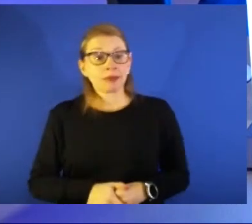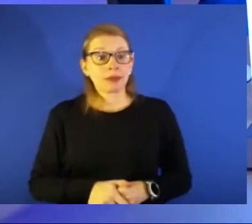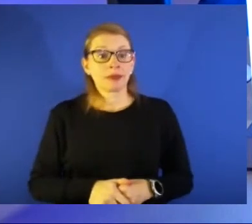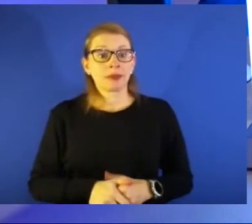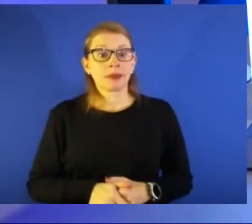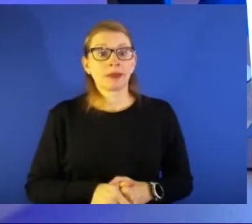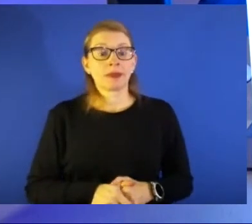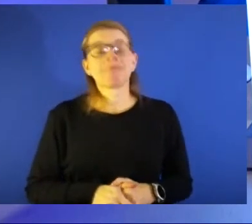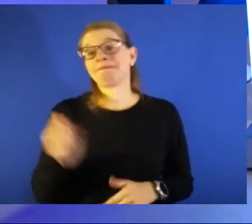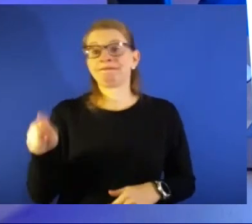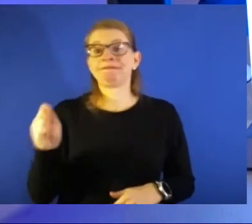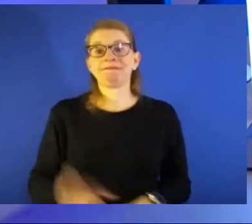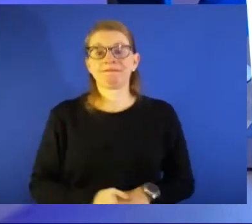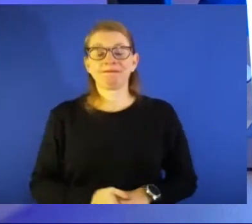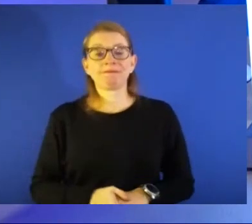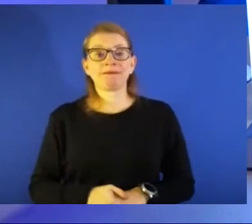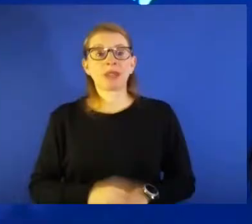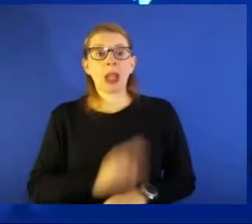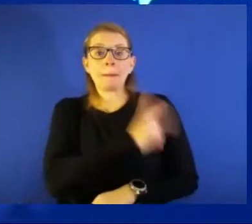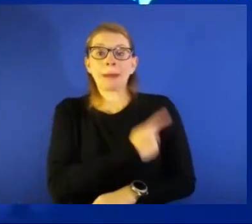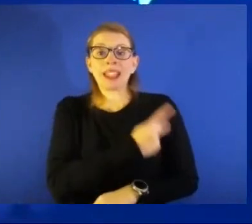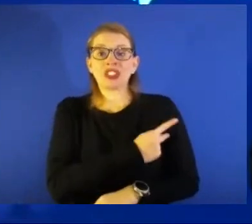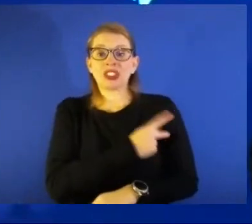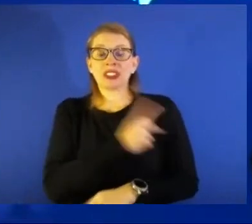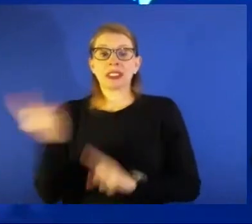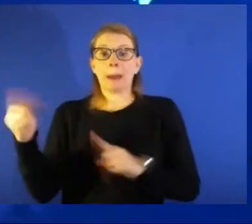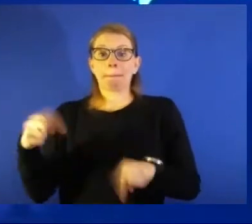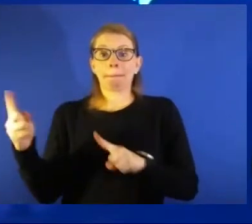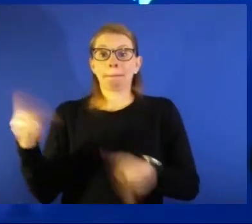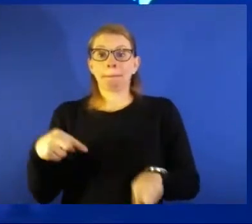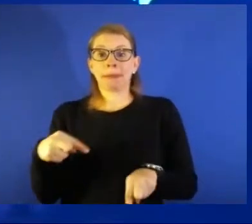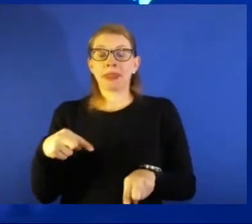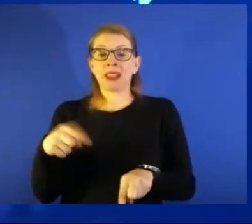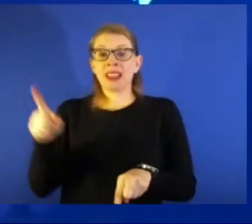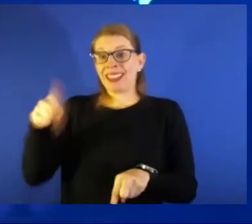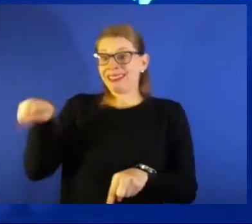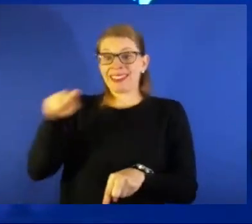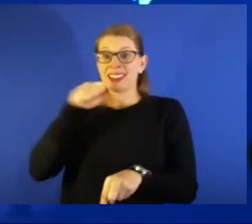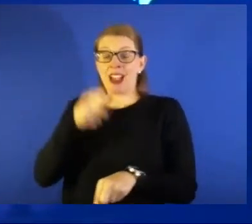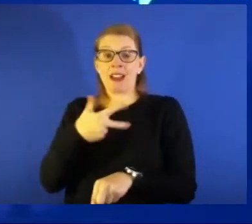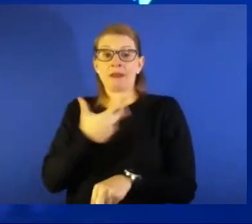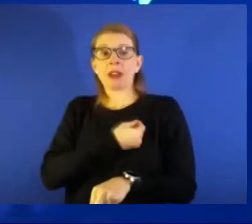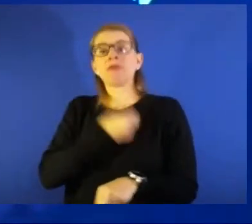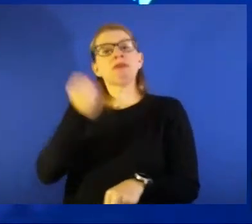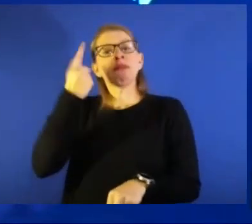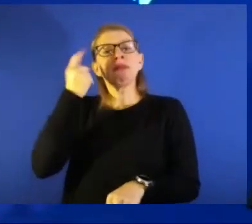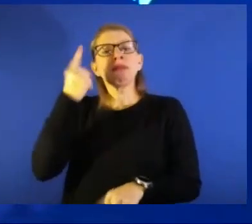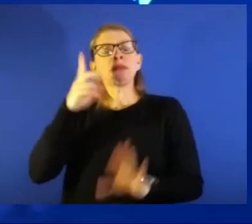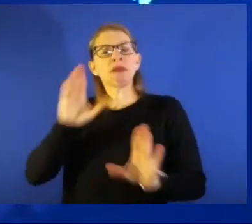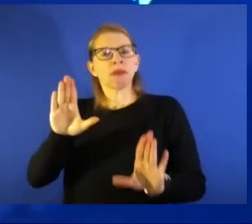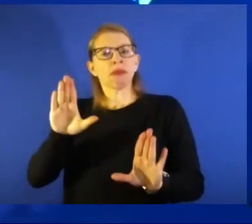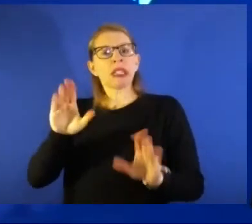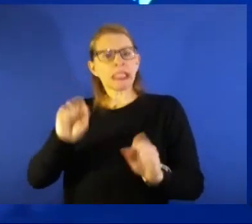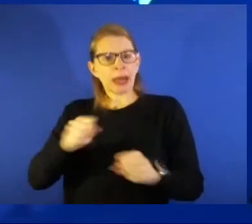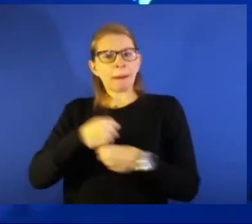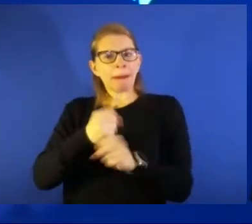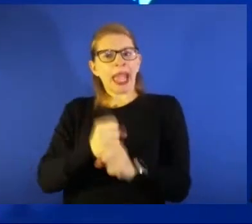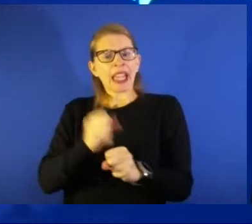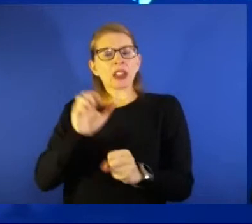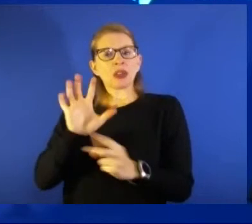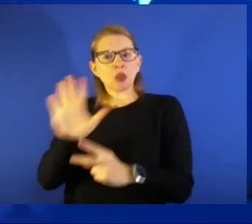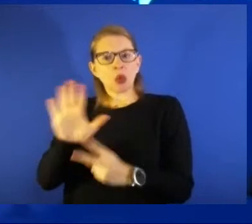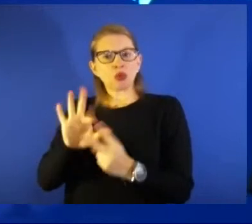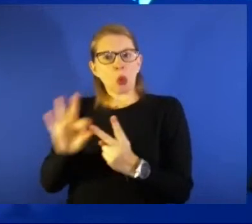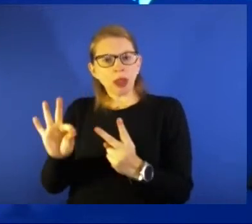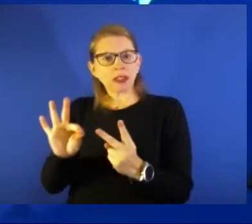Yeah, the patient load that's coming in that's not vaccinated, and everybody's allowed to make your choice. You are absolutely free will. You're allowed to make your